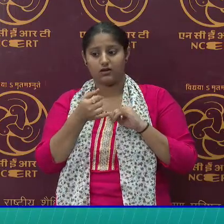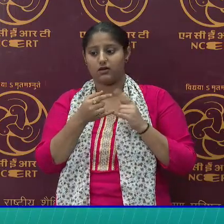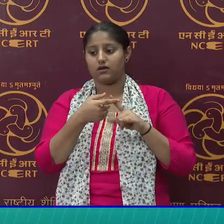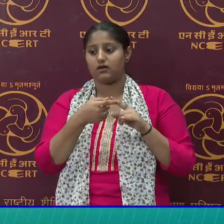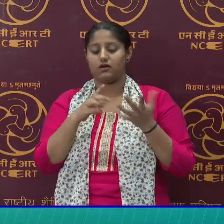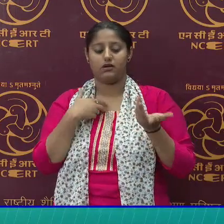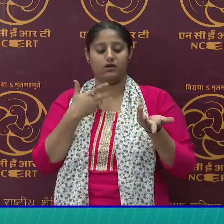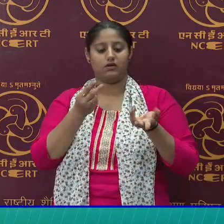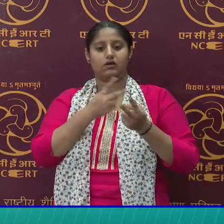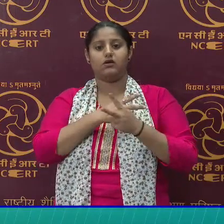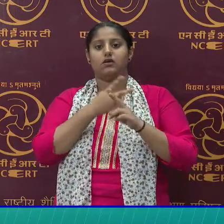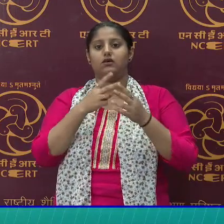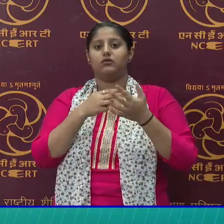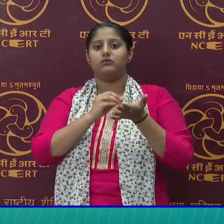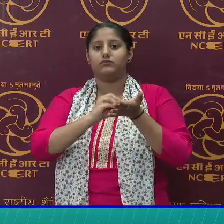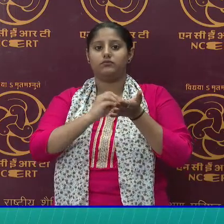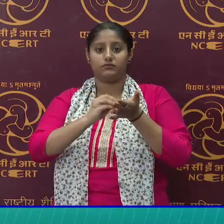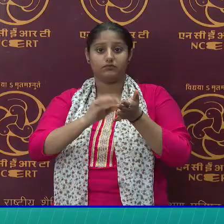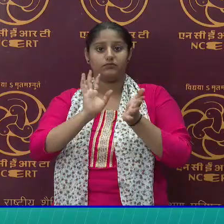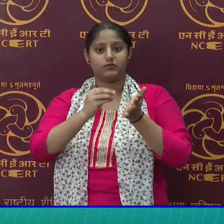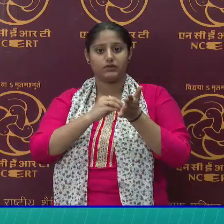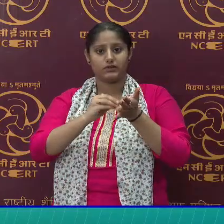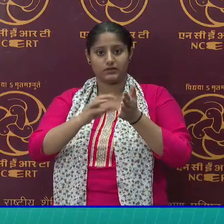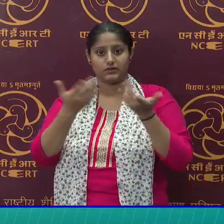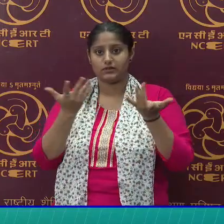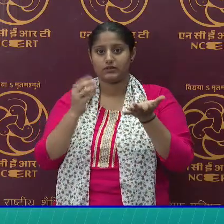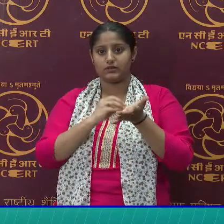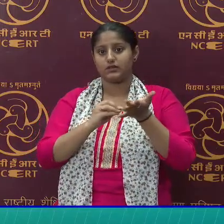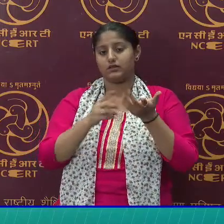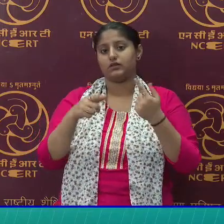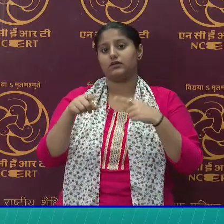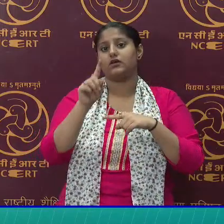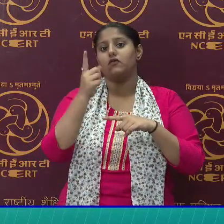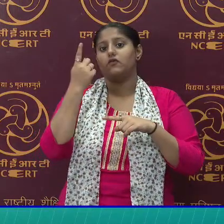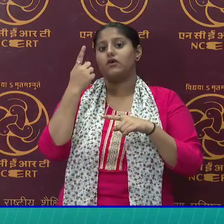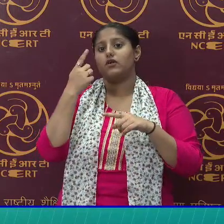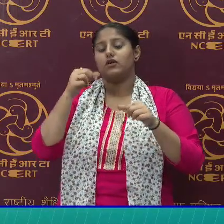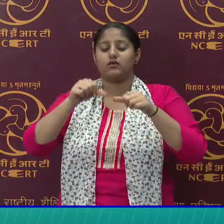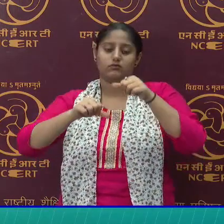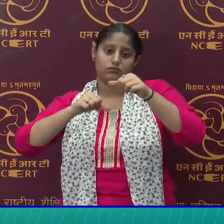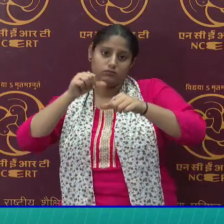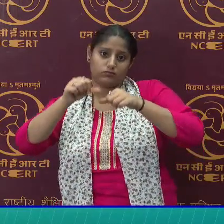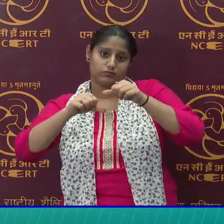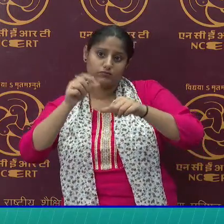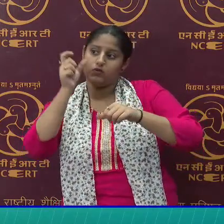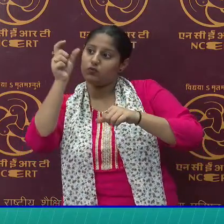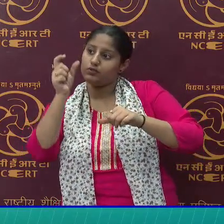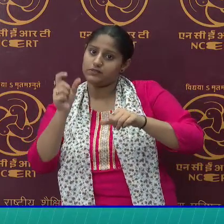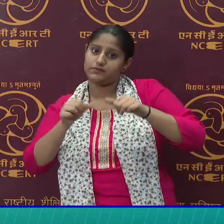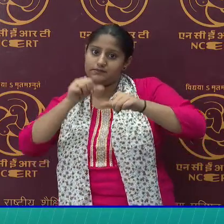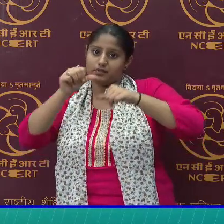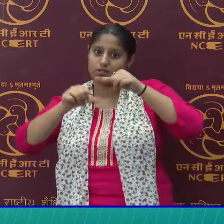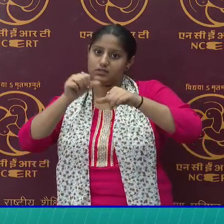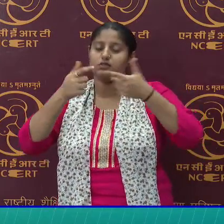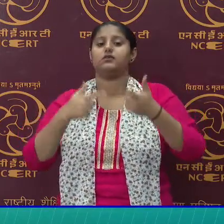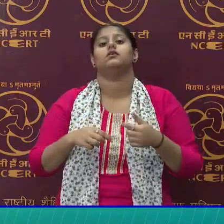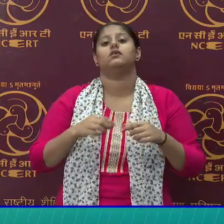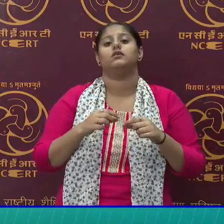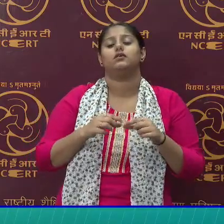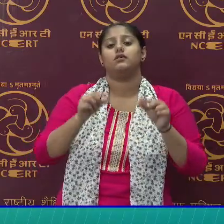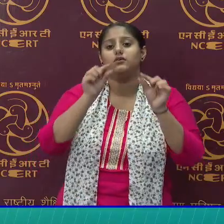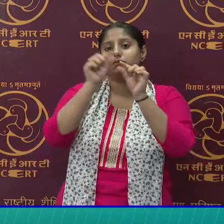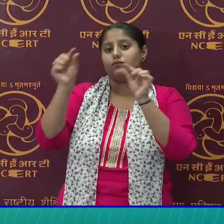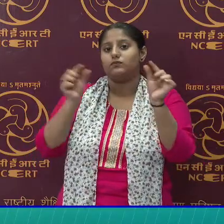array of activities and exercises. One is rearrange the words, anagrams, as you said,